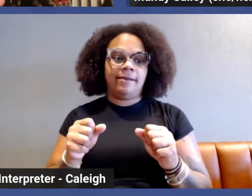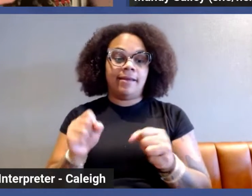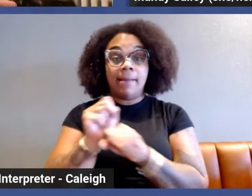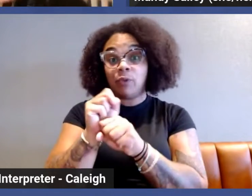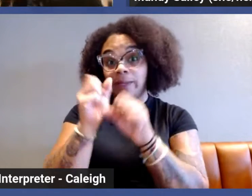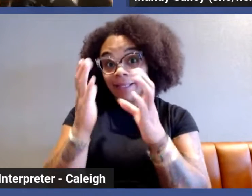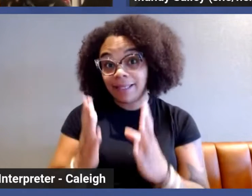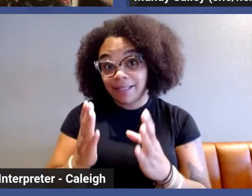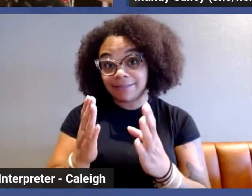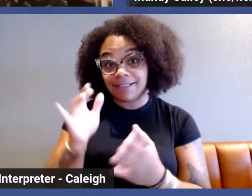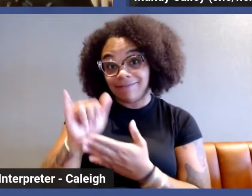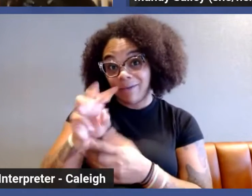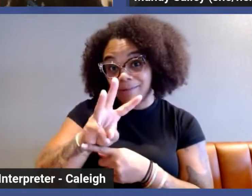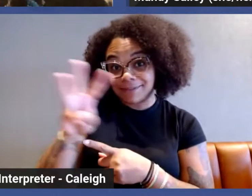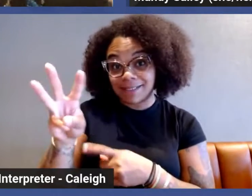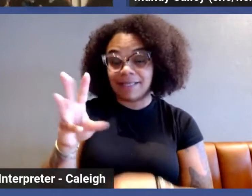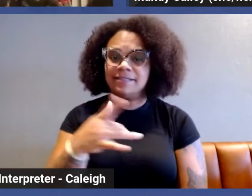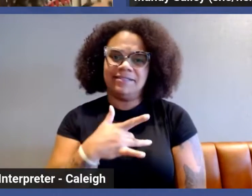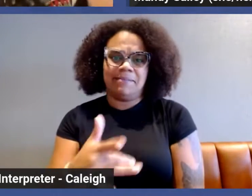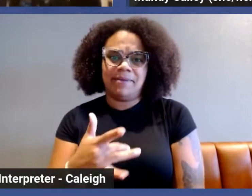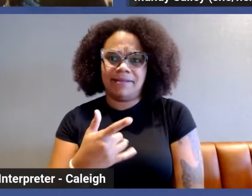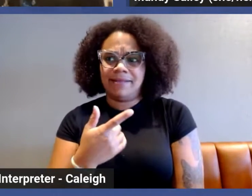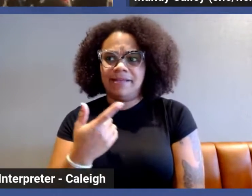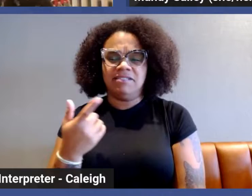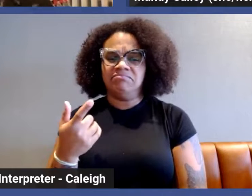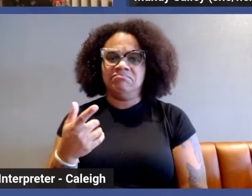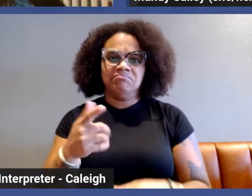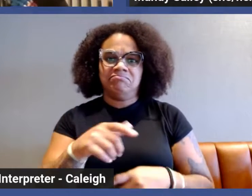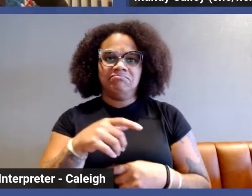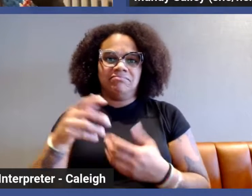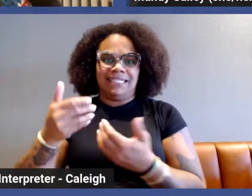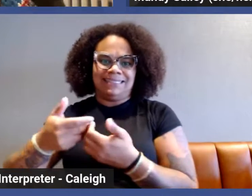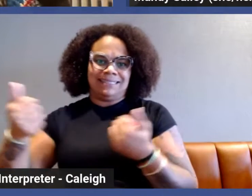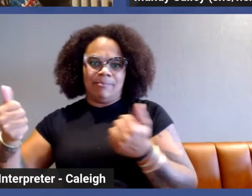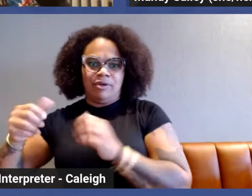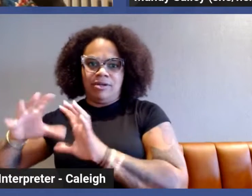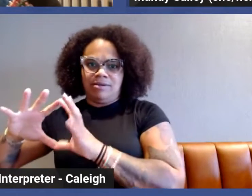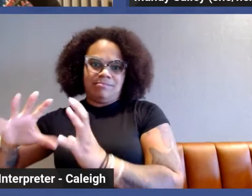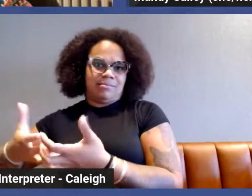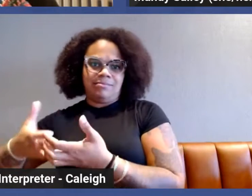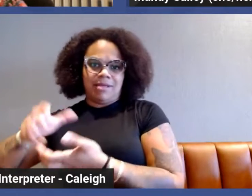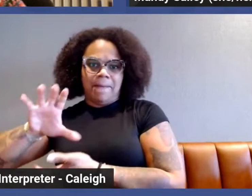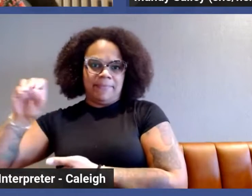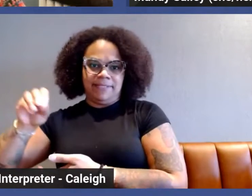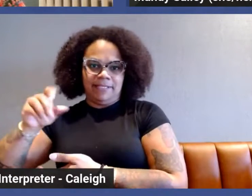employees of the site, which are very often third parties that are